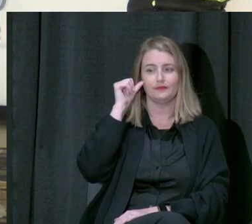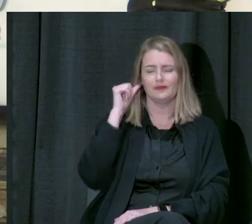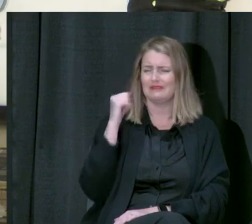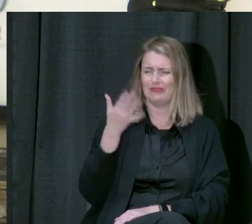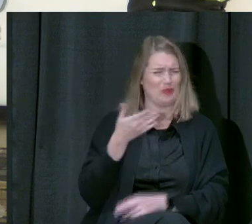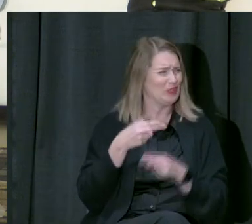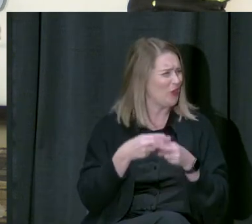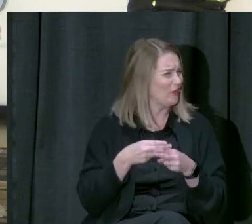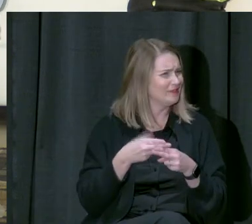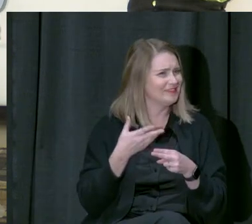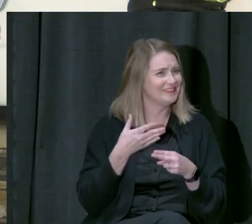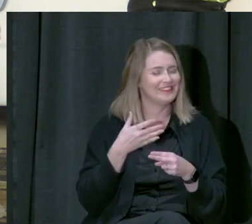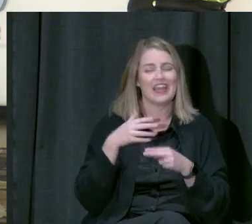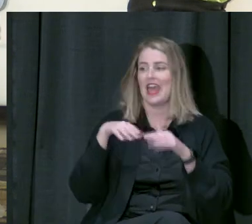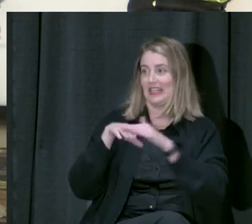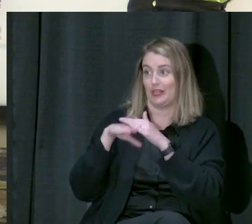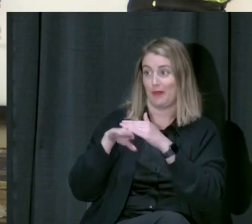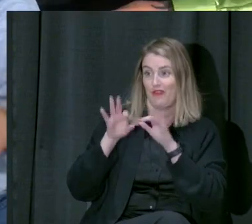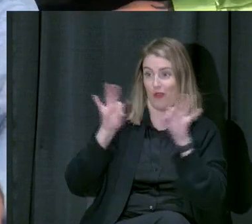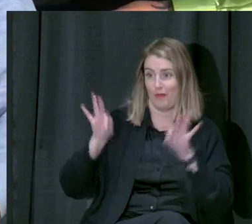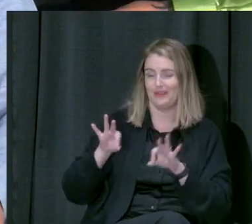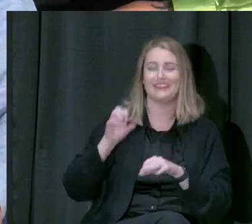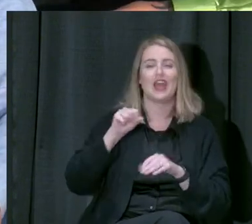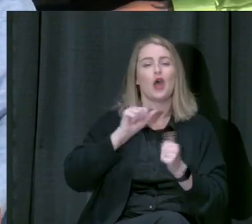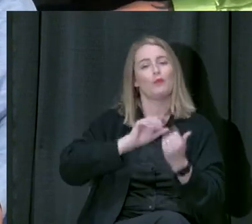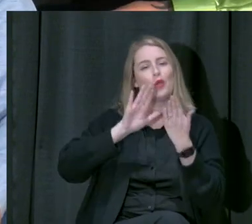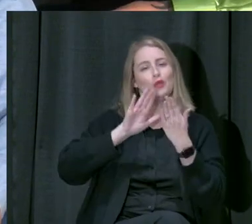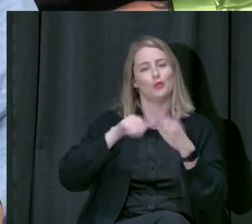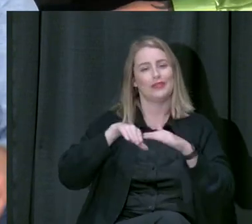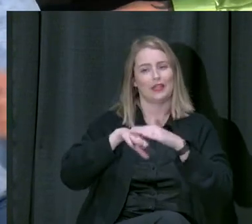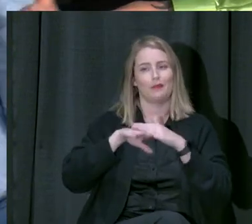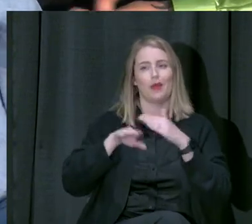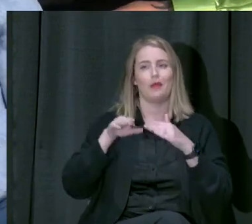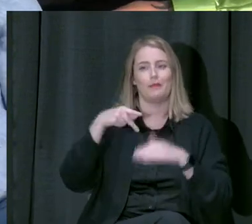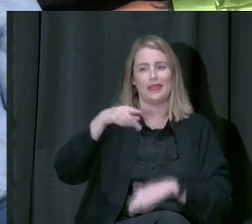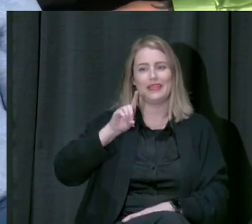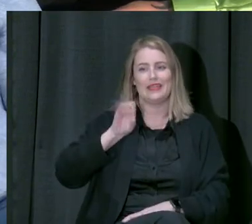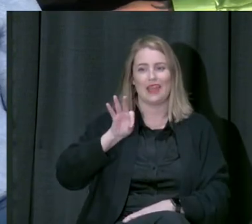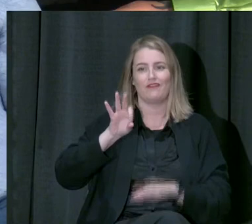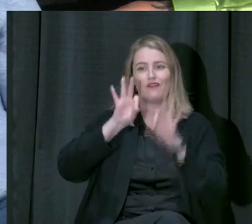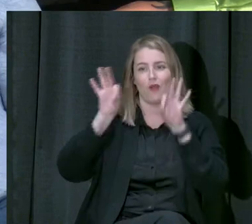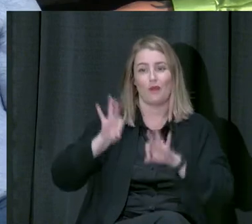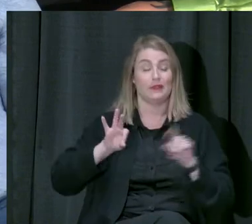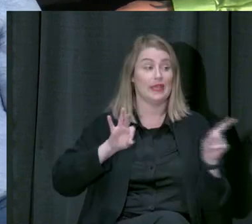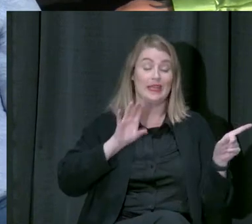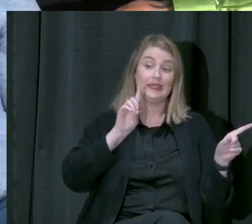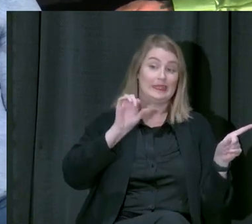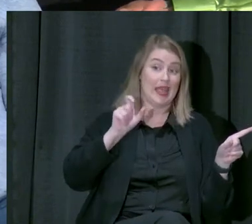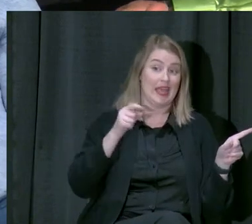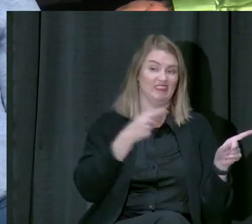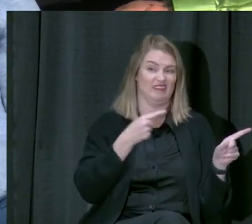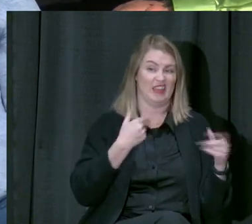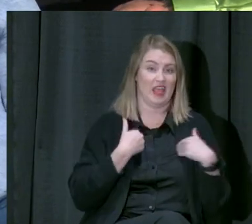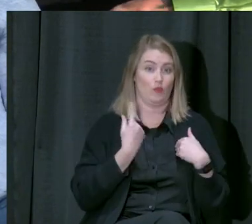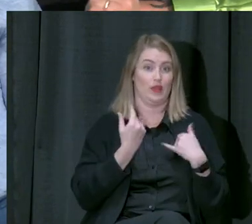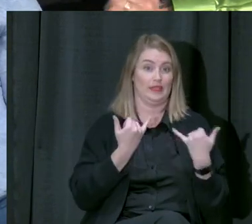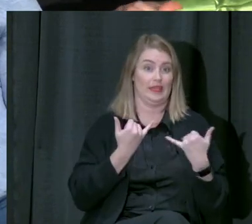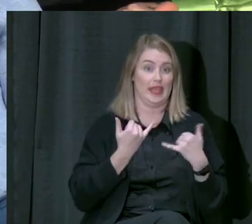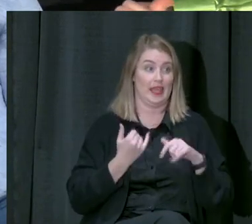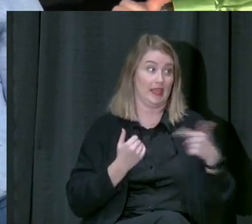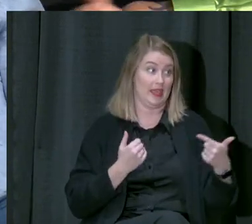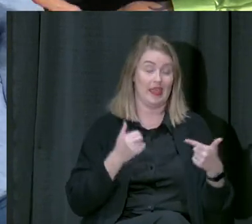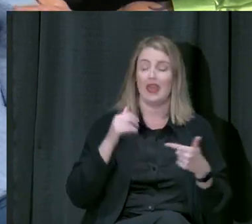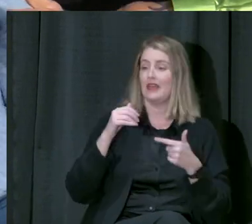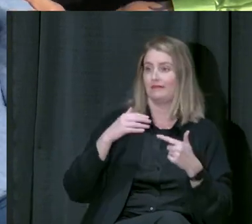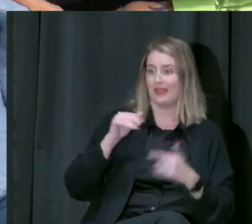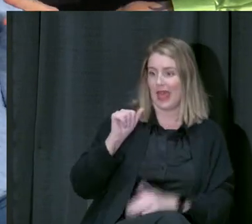What is it called? Accessible forms? Yeah, approach to accessible PDF forms. Dax had one today, which was... Anatomy of an accessible